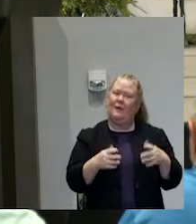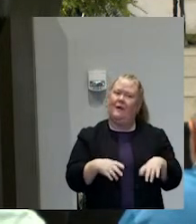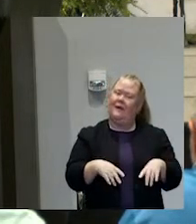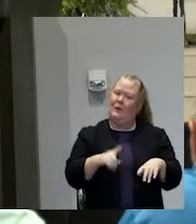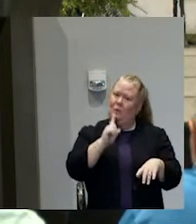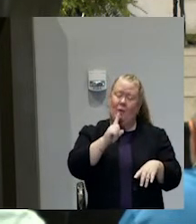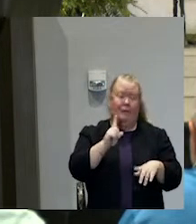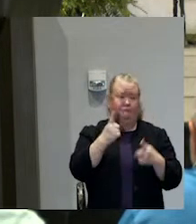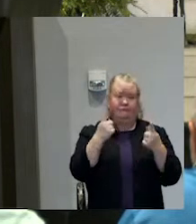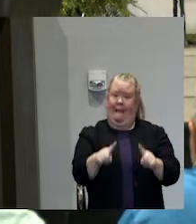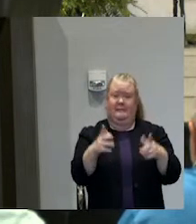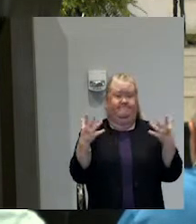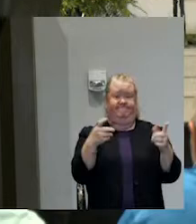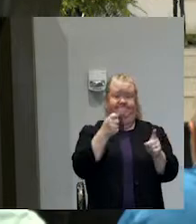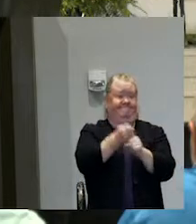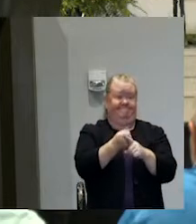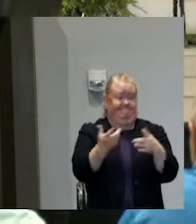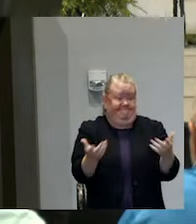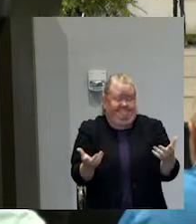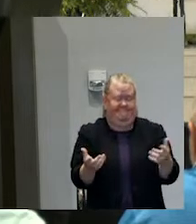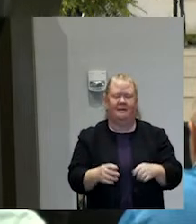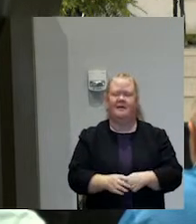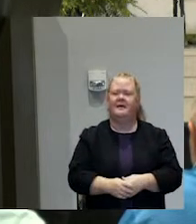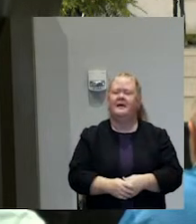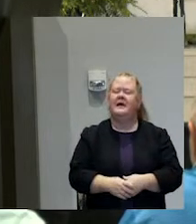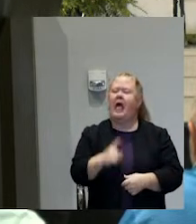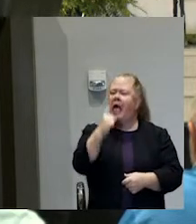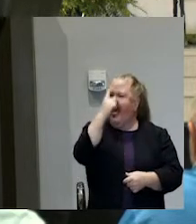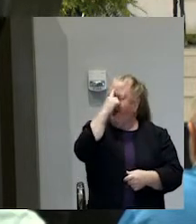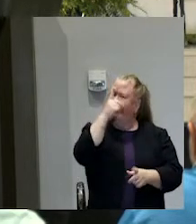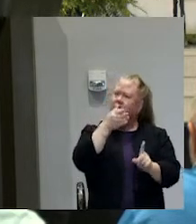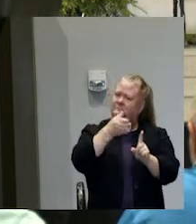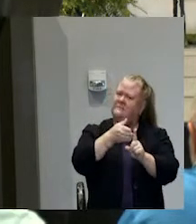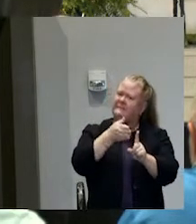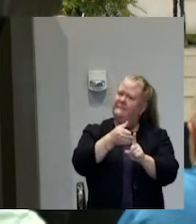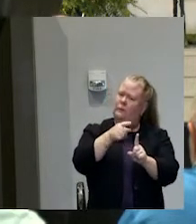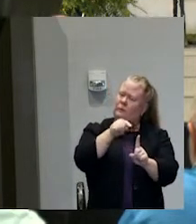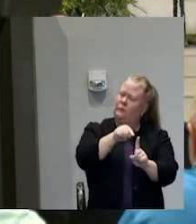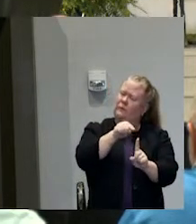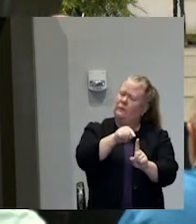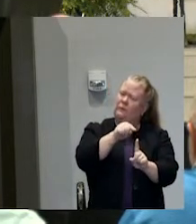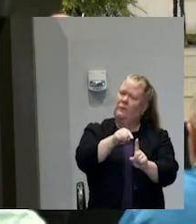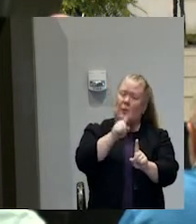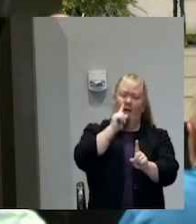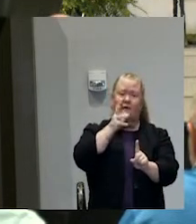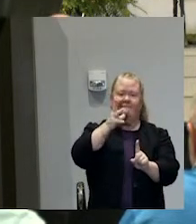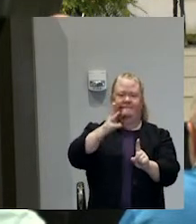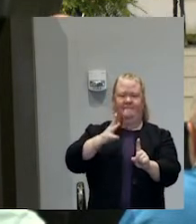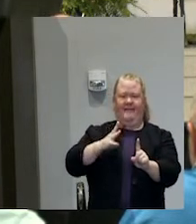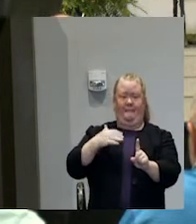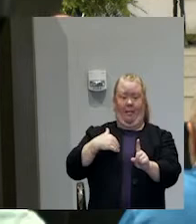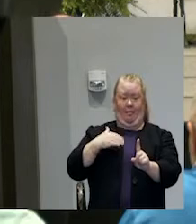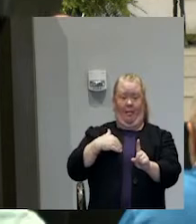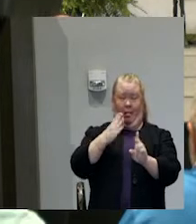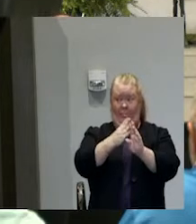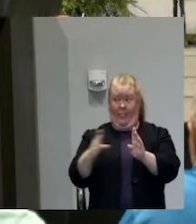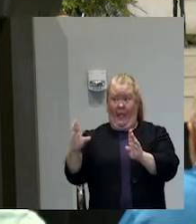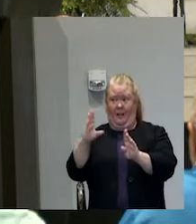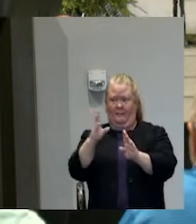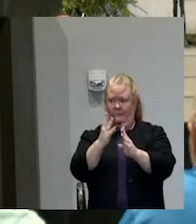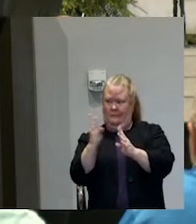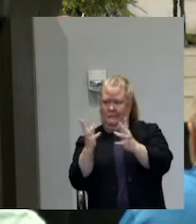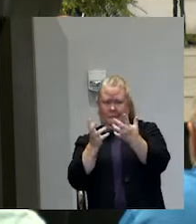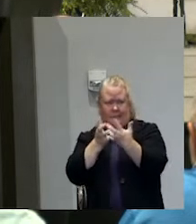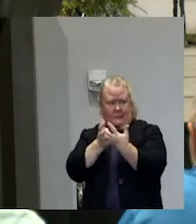just happened, right? And so I think particularly though, for a female on the spectrum, that's something